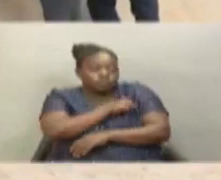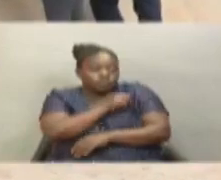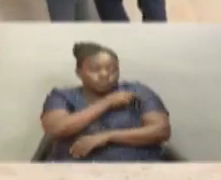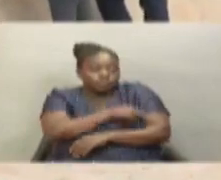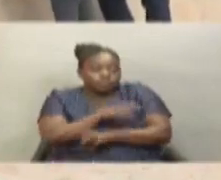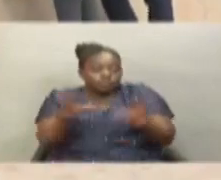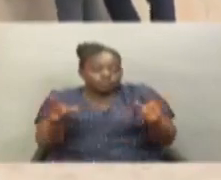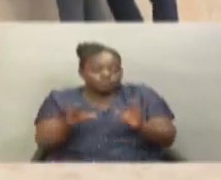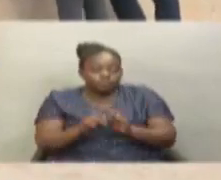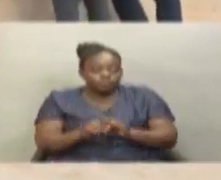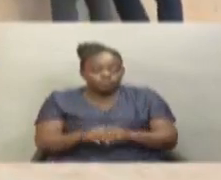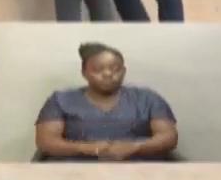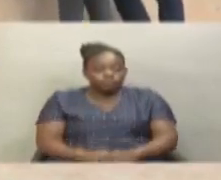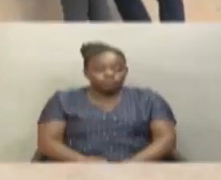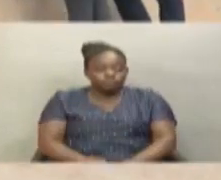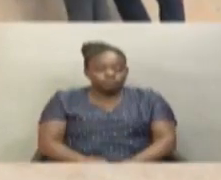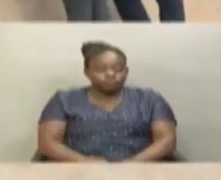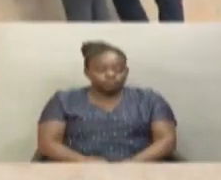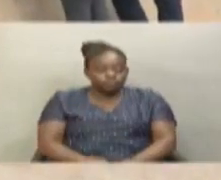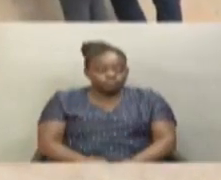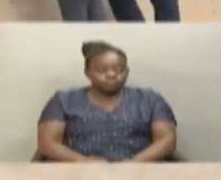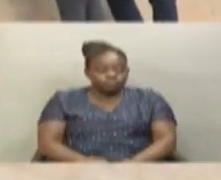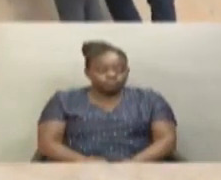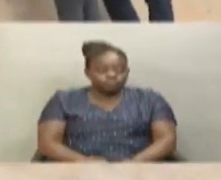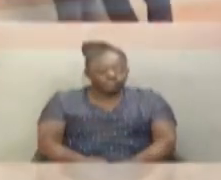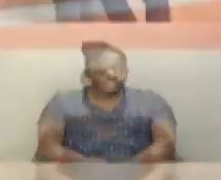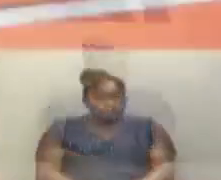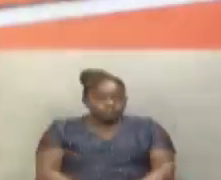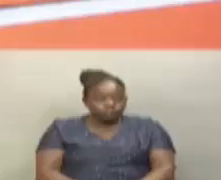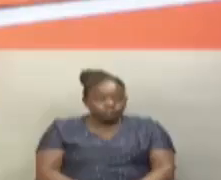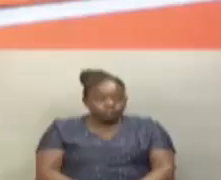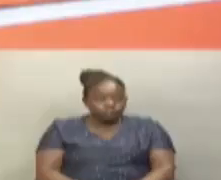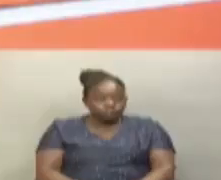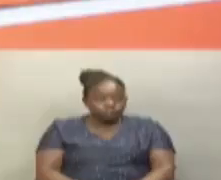Kyaligonza yakusakidde gule lino ku Bukedde TV. Atenga tuge.